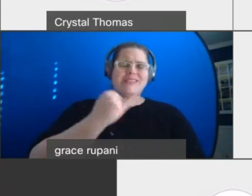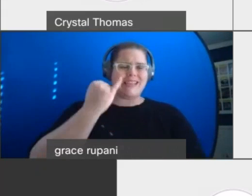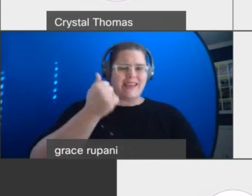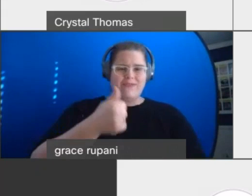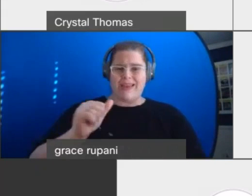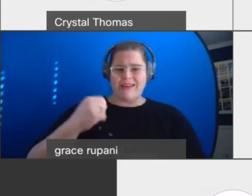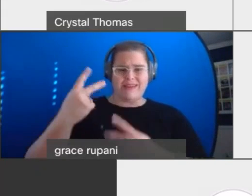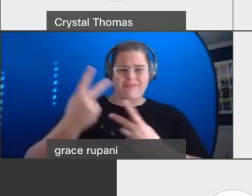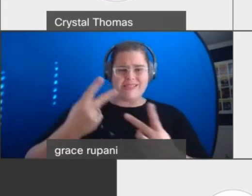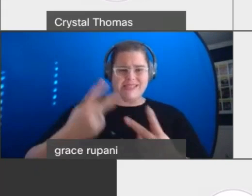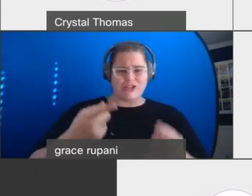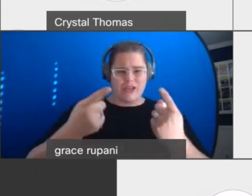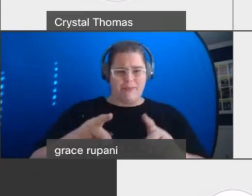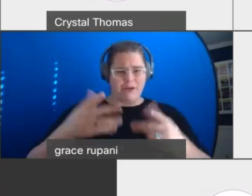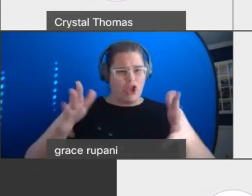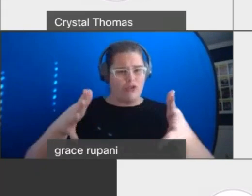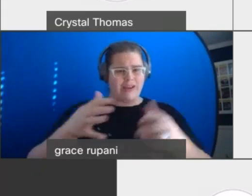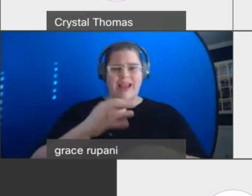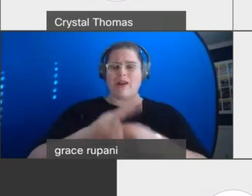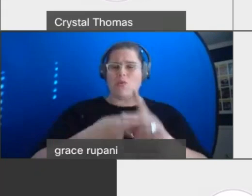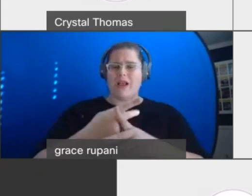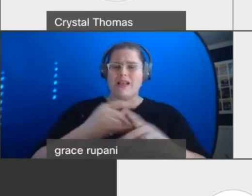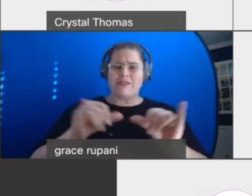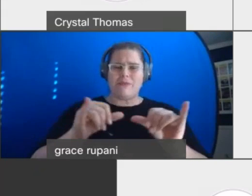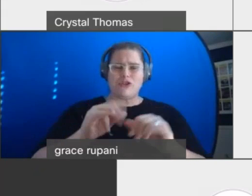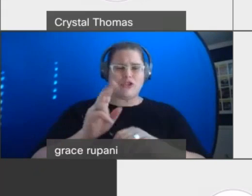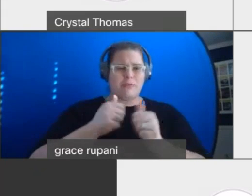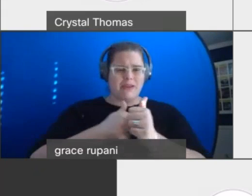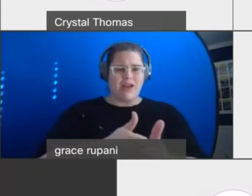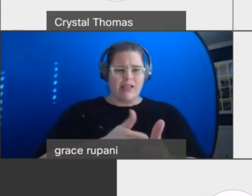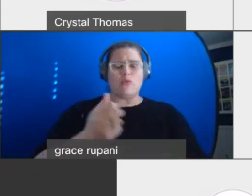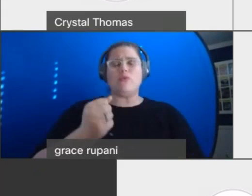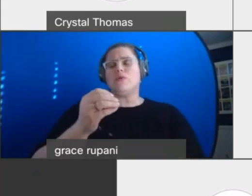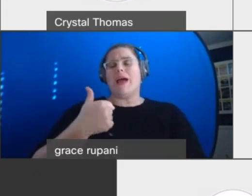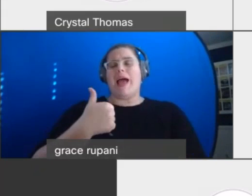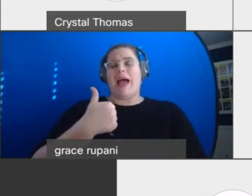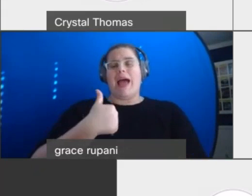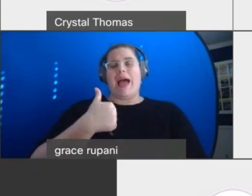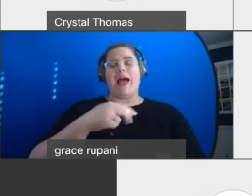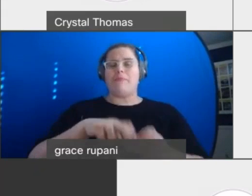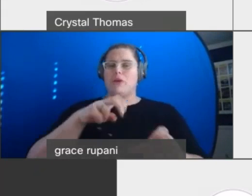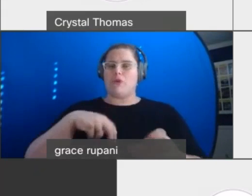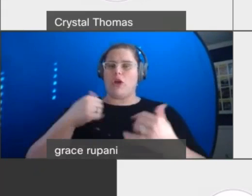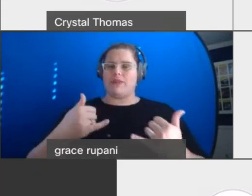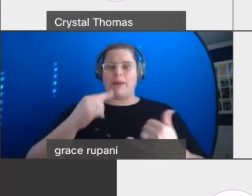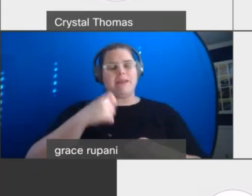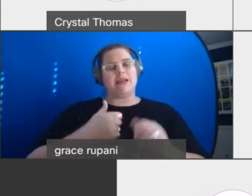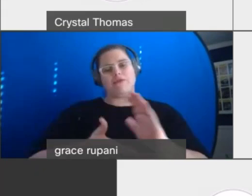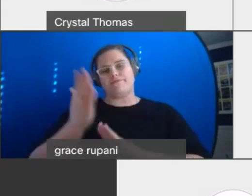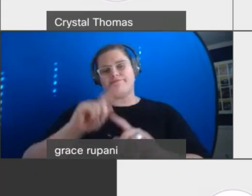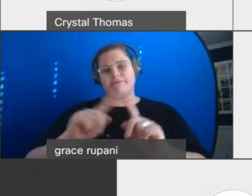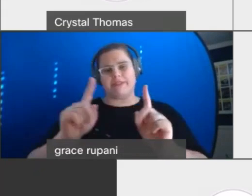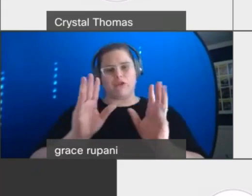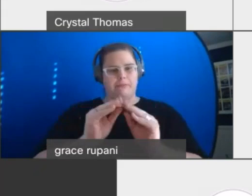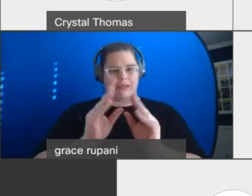already and what kinds of measures are being taken. So I'm jumping off now because I need to go to another